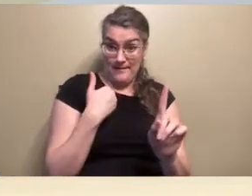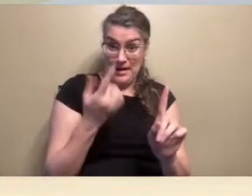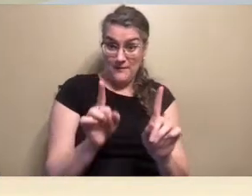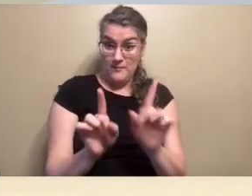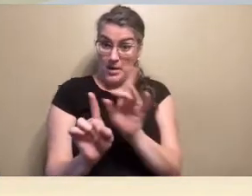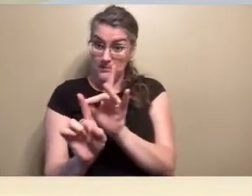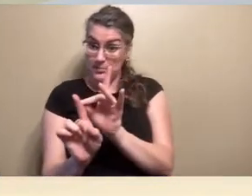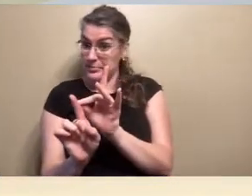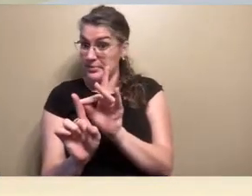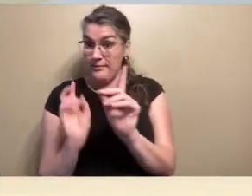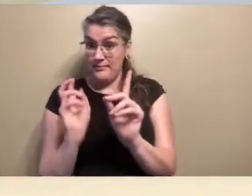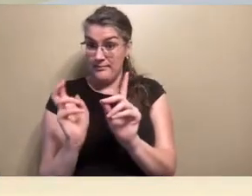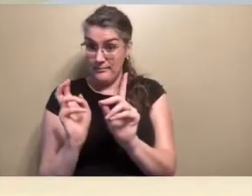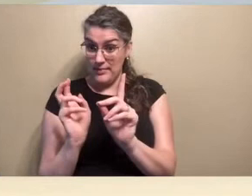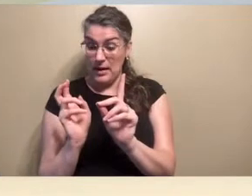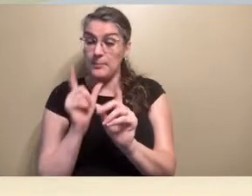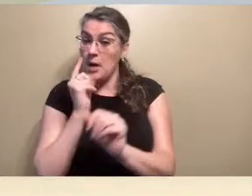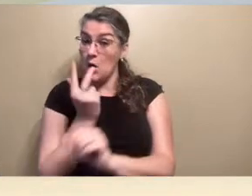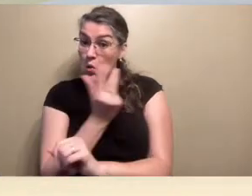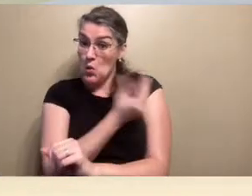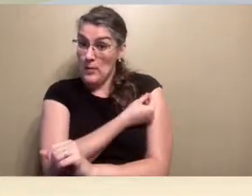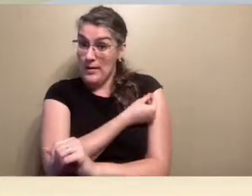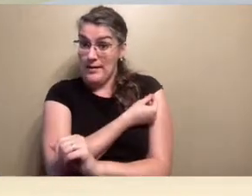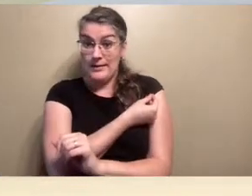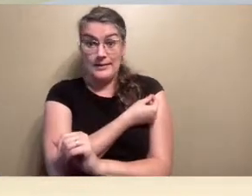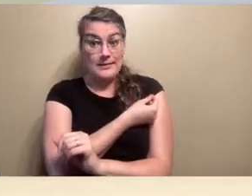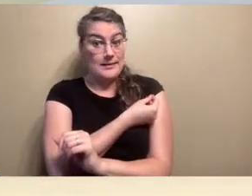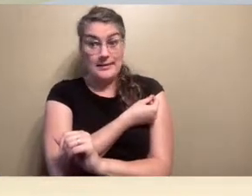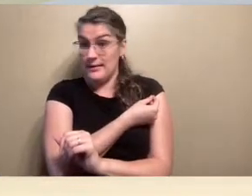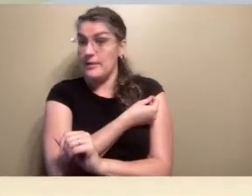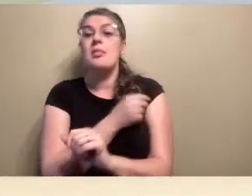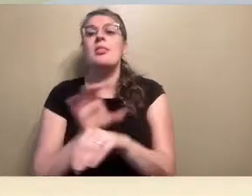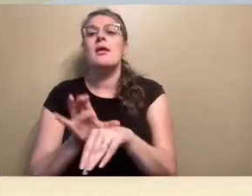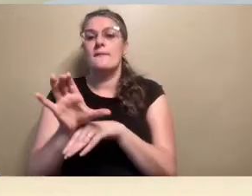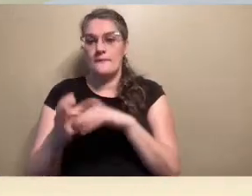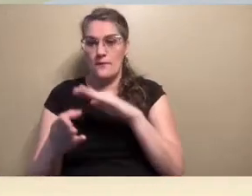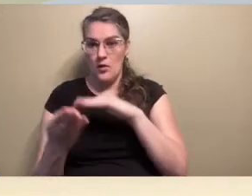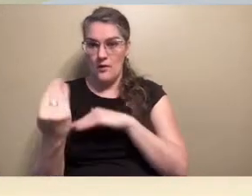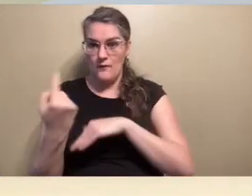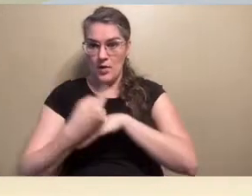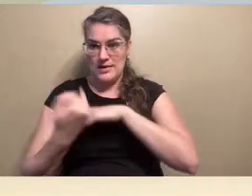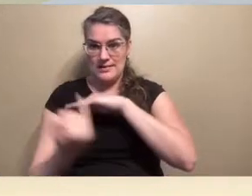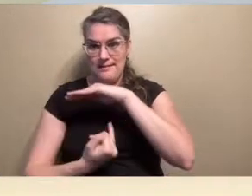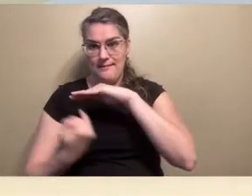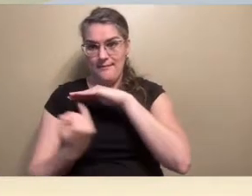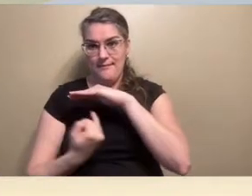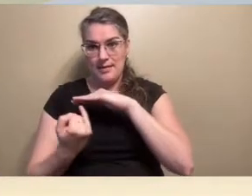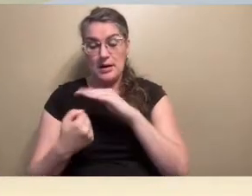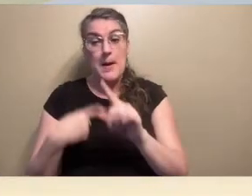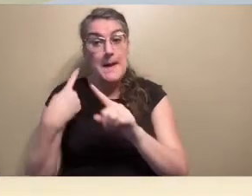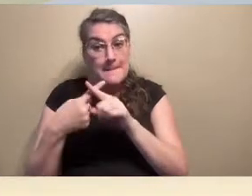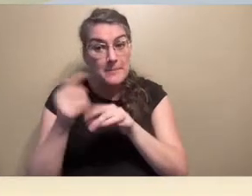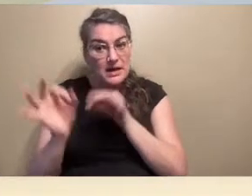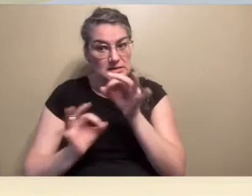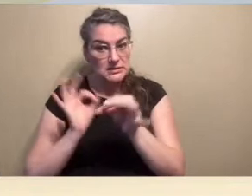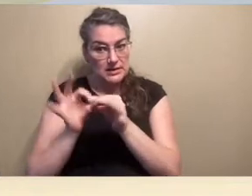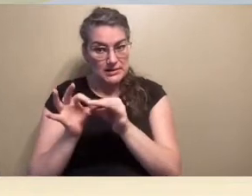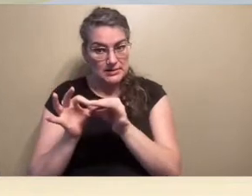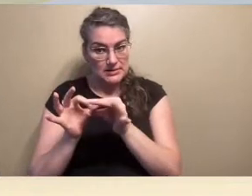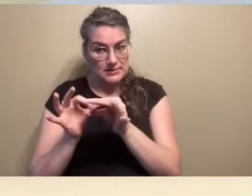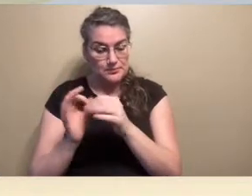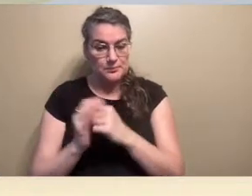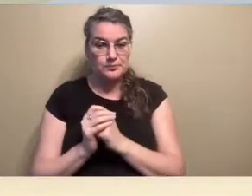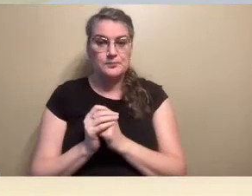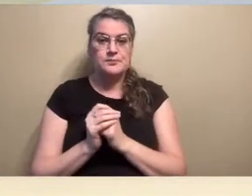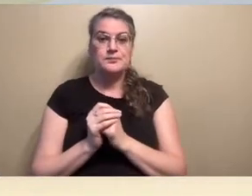partially immunized will be required to isolate for 14 days with regular testing. It is important that close contacts who are